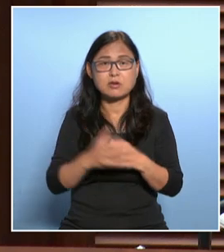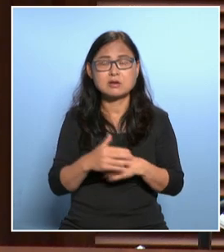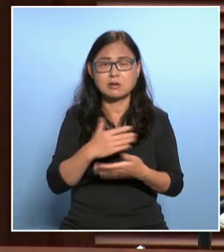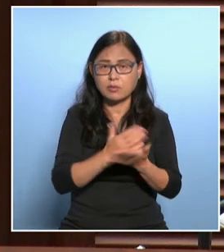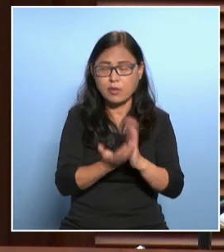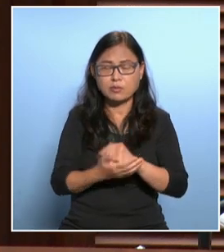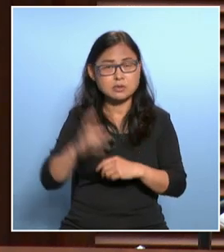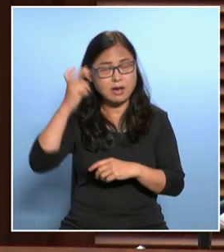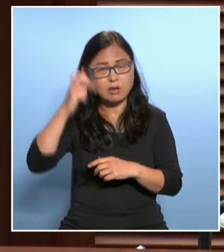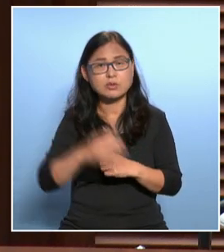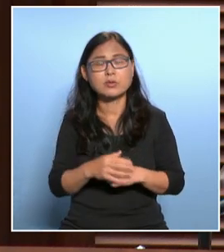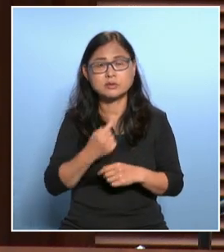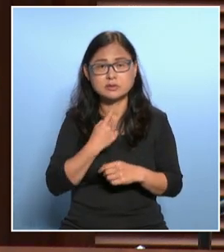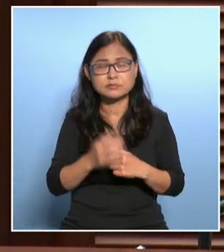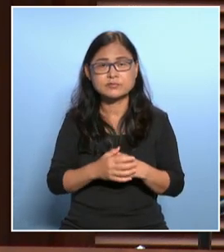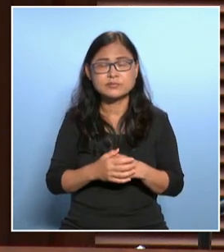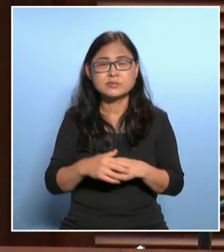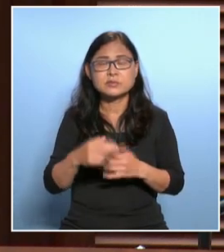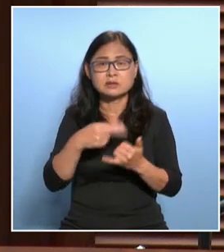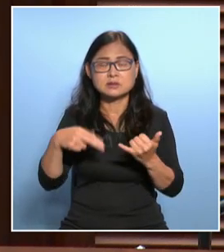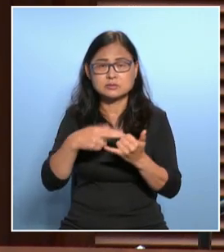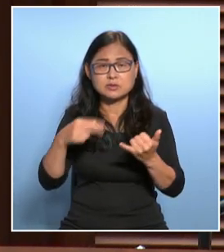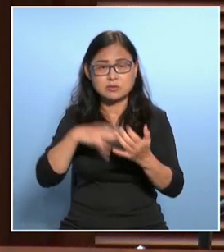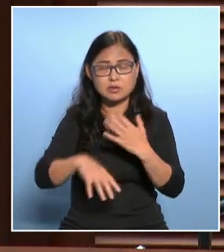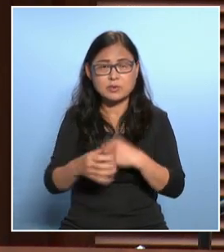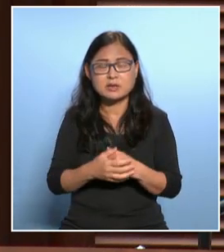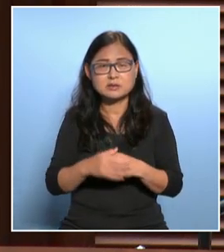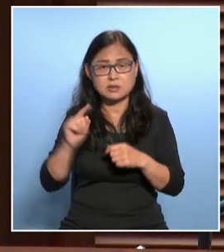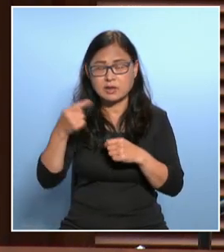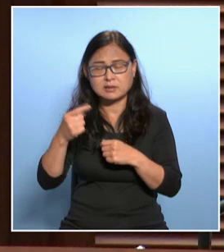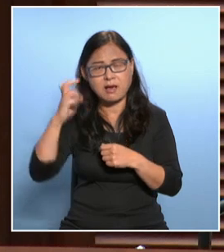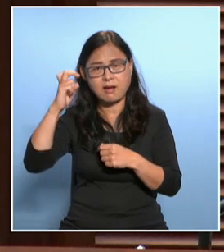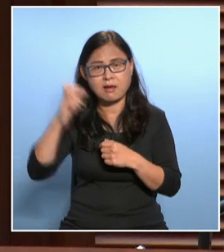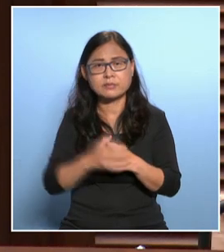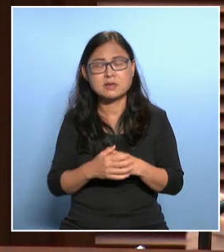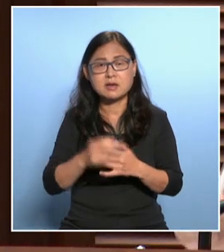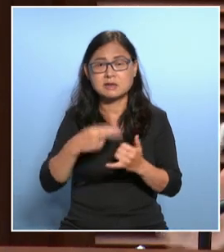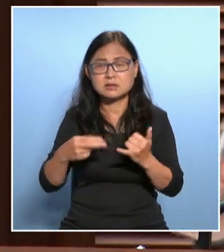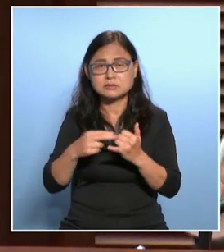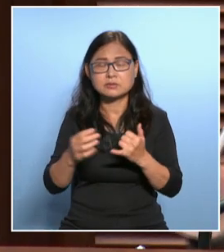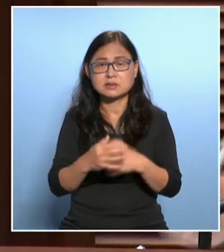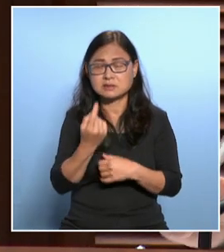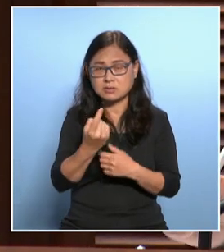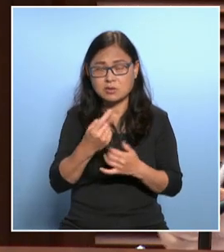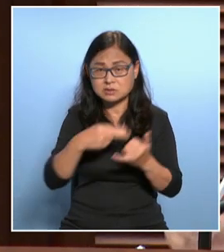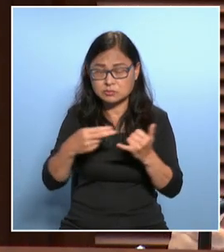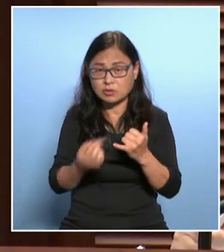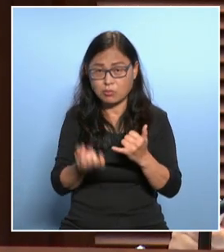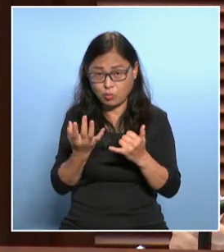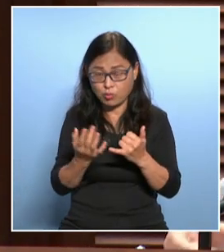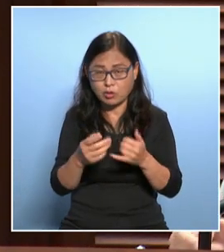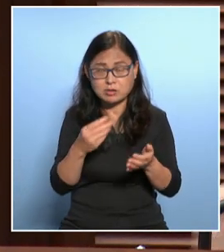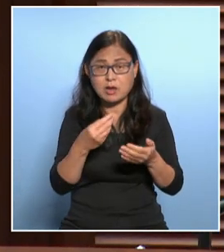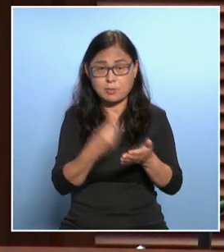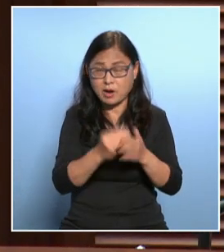before we can allow the public to receive services there. There are also other concerns in terms